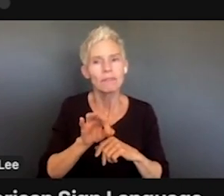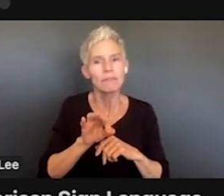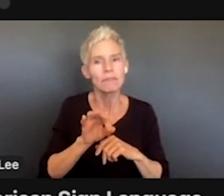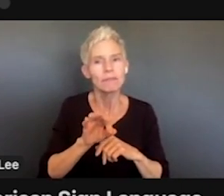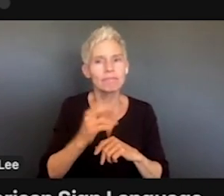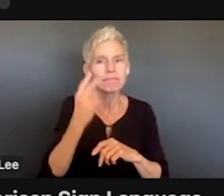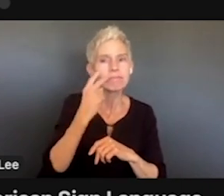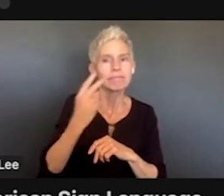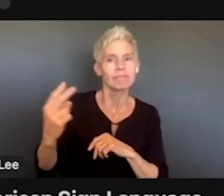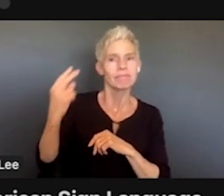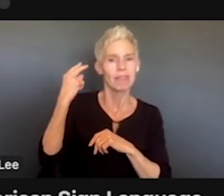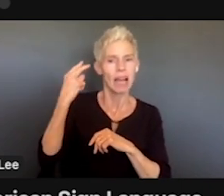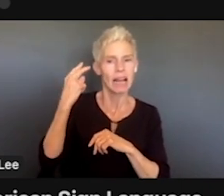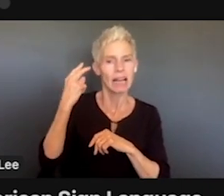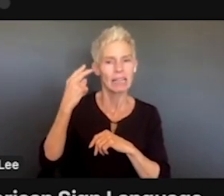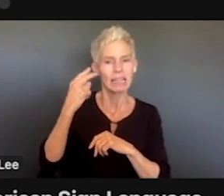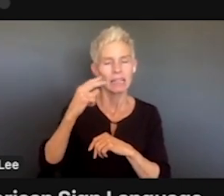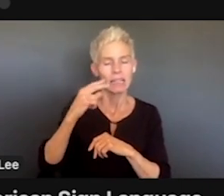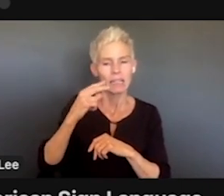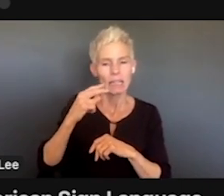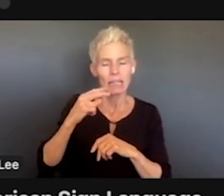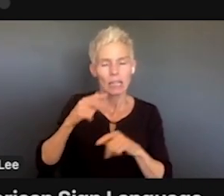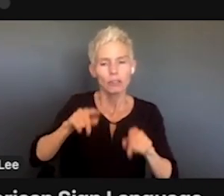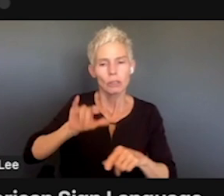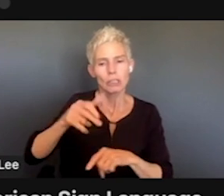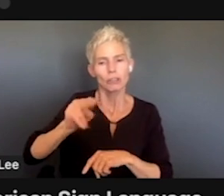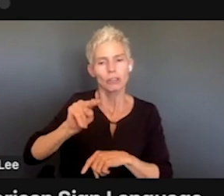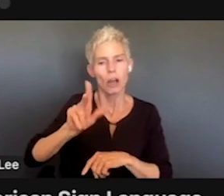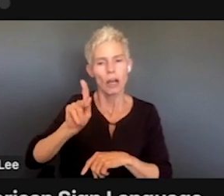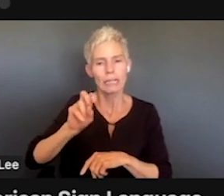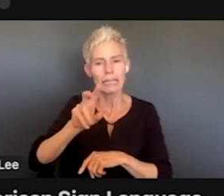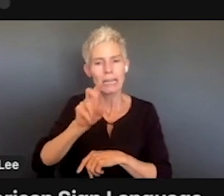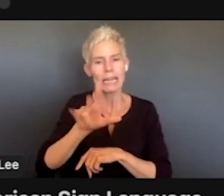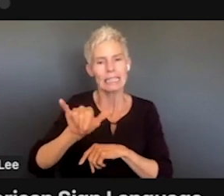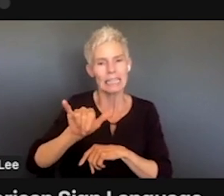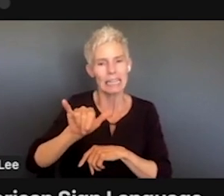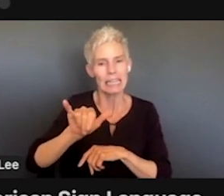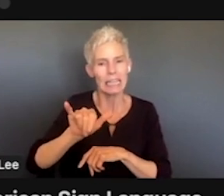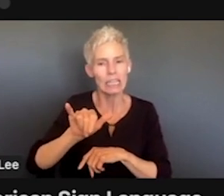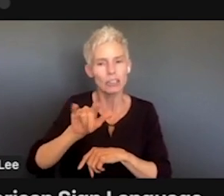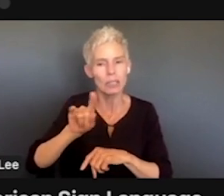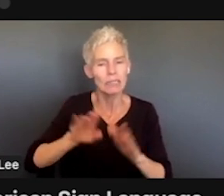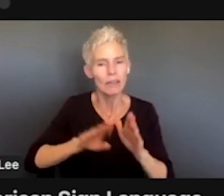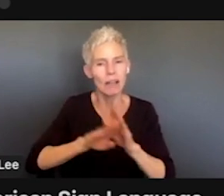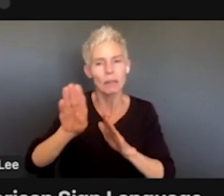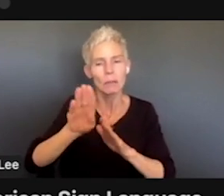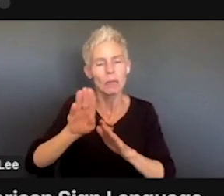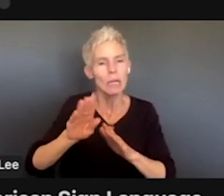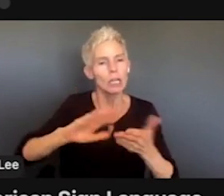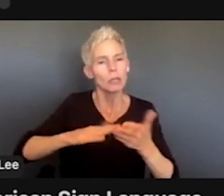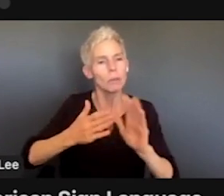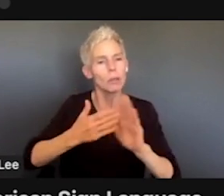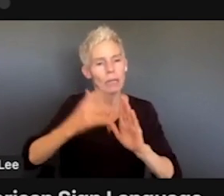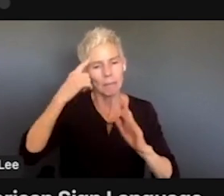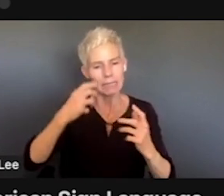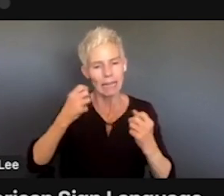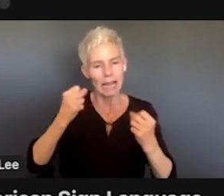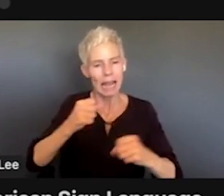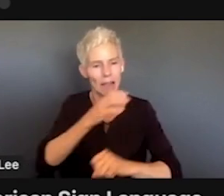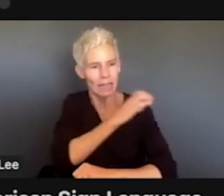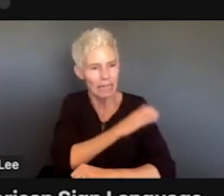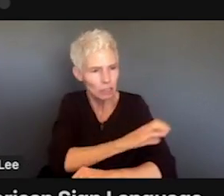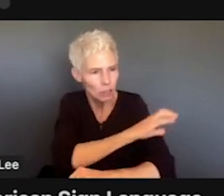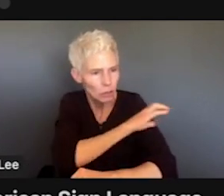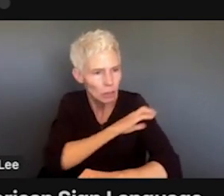it was John Kennedy had just come out with community psychiatry, community mental health clinics, short-term